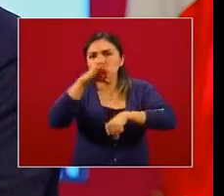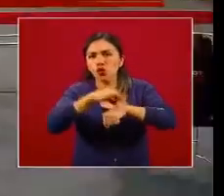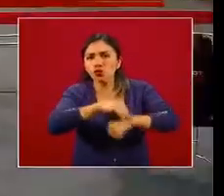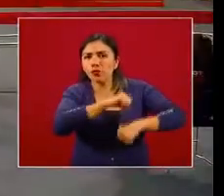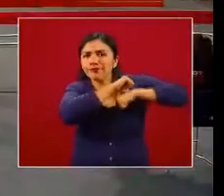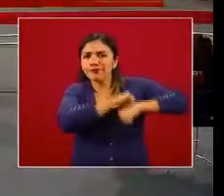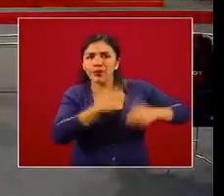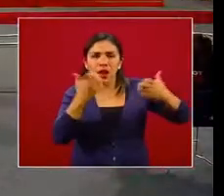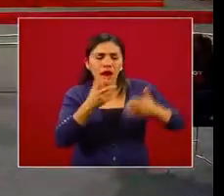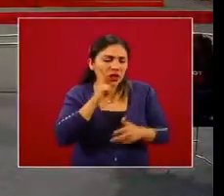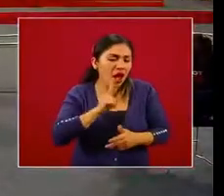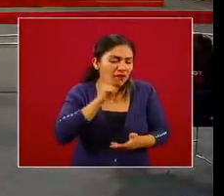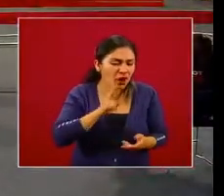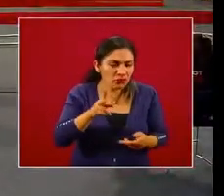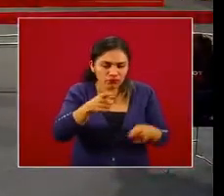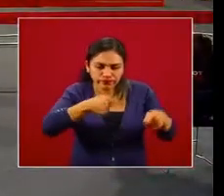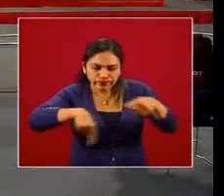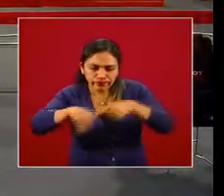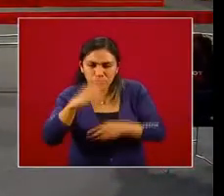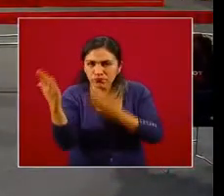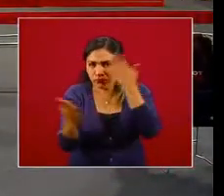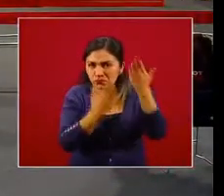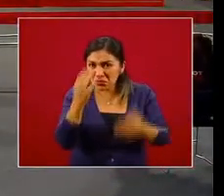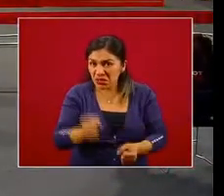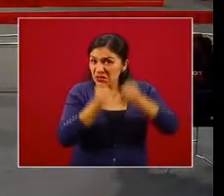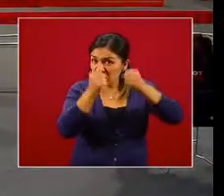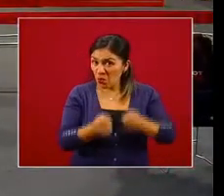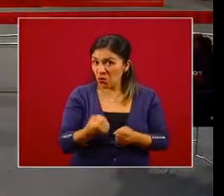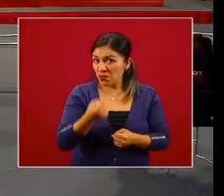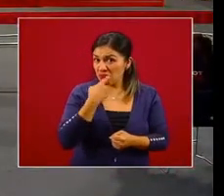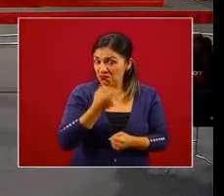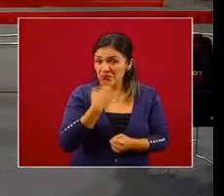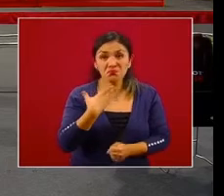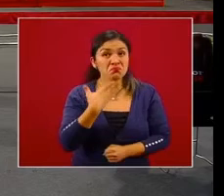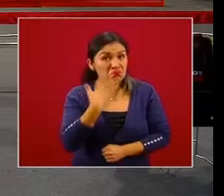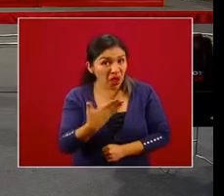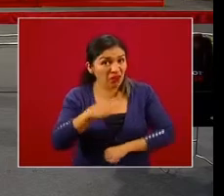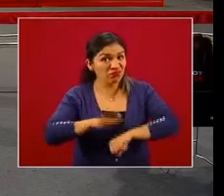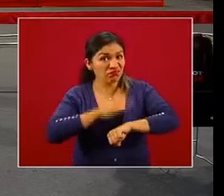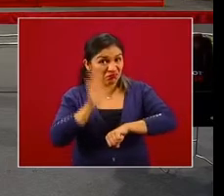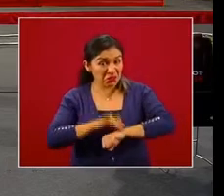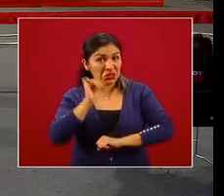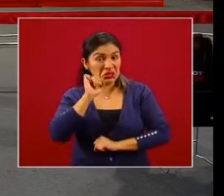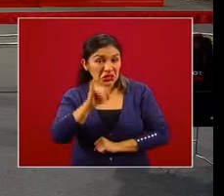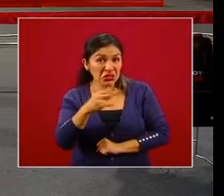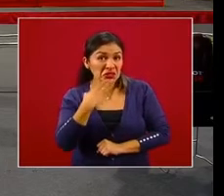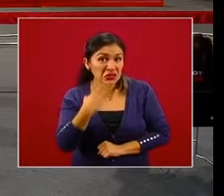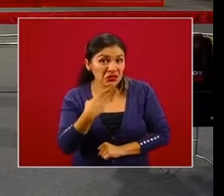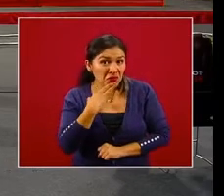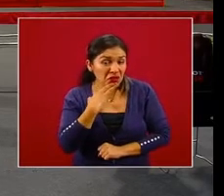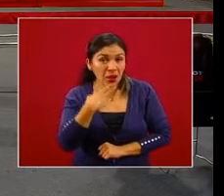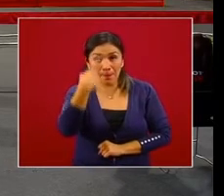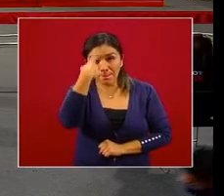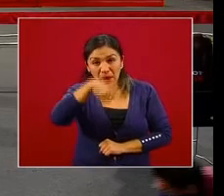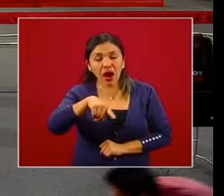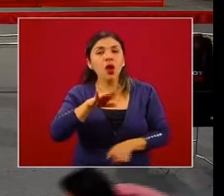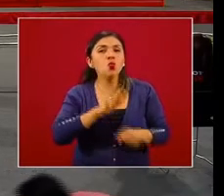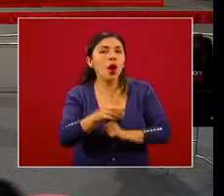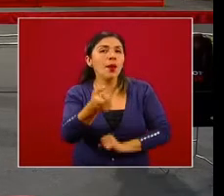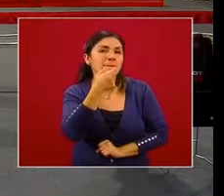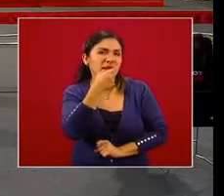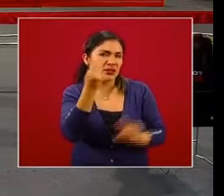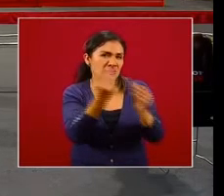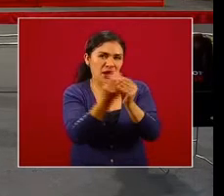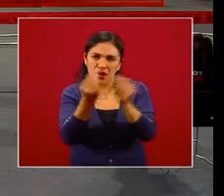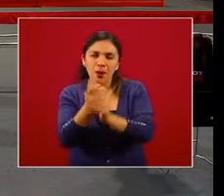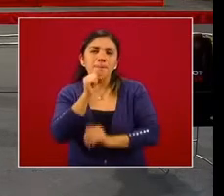are clinical trials going on. But the first thing is we have to make sure that they're efficient, that